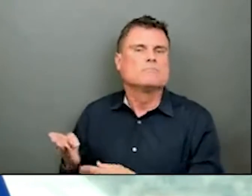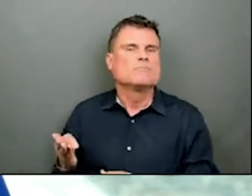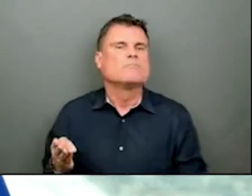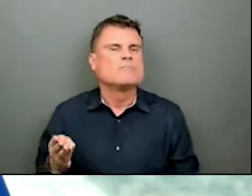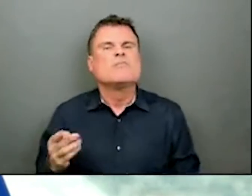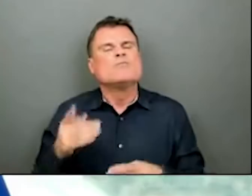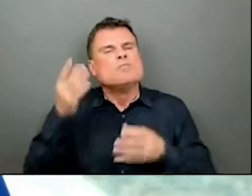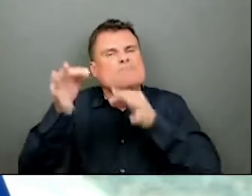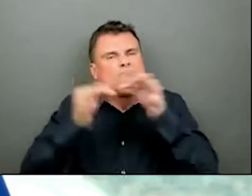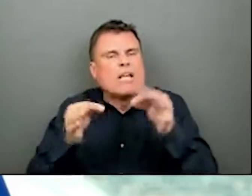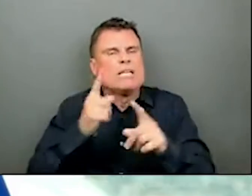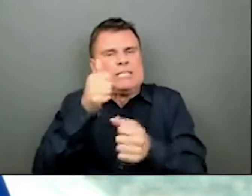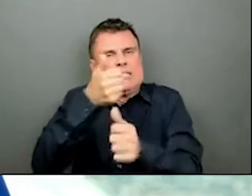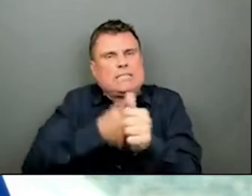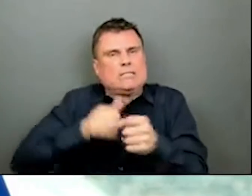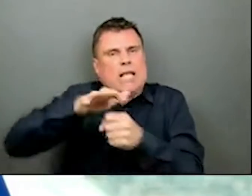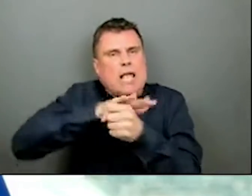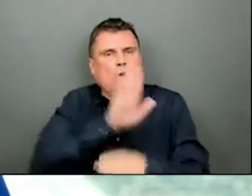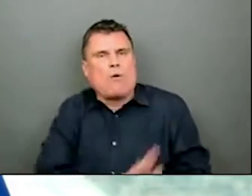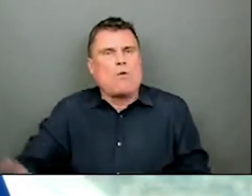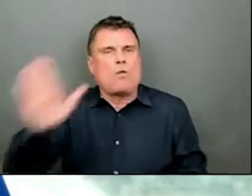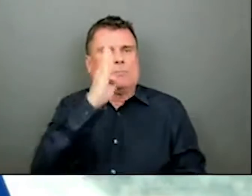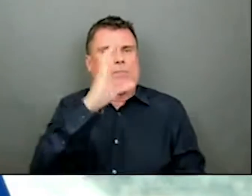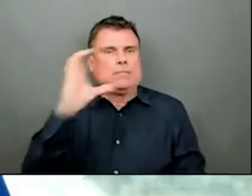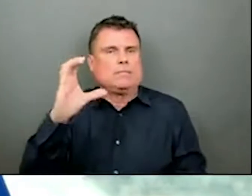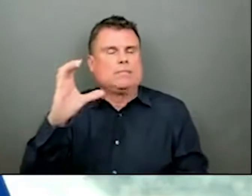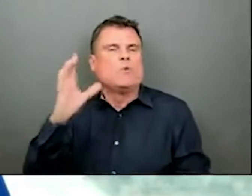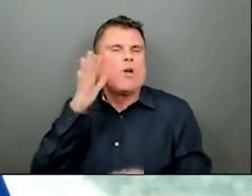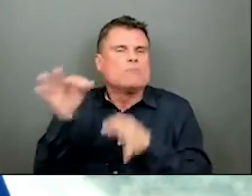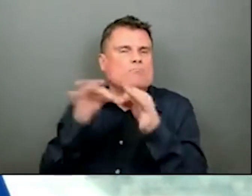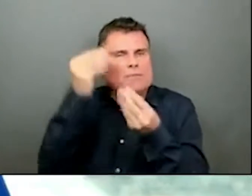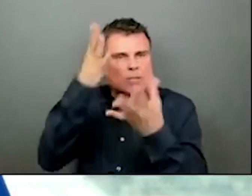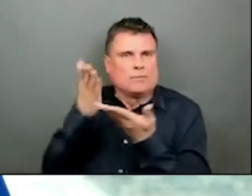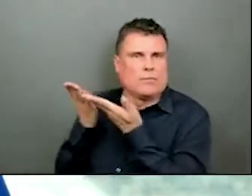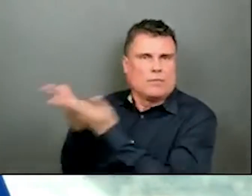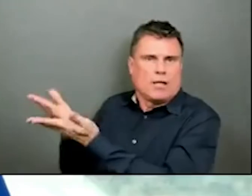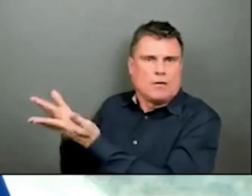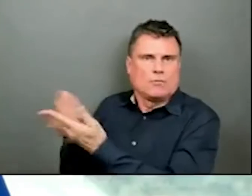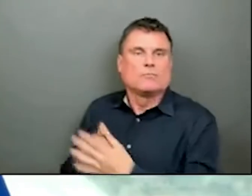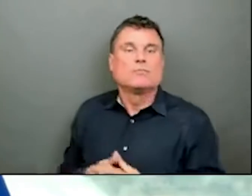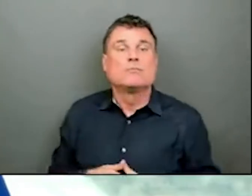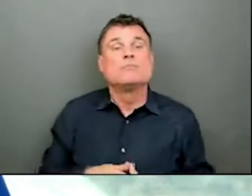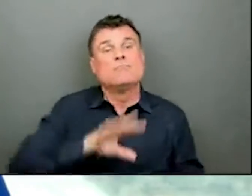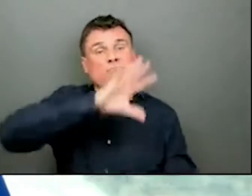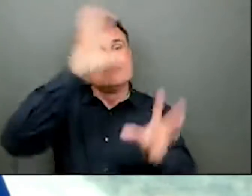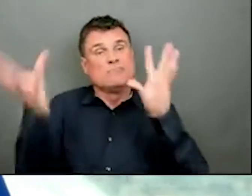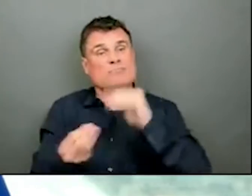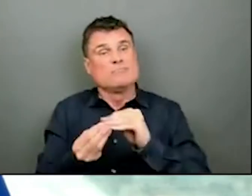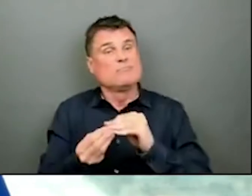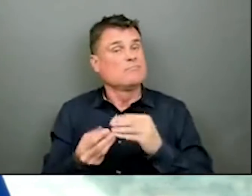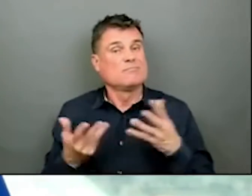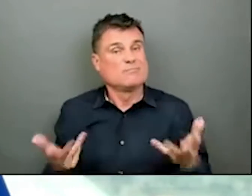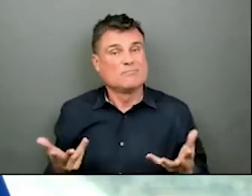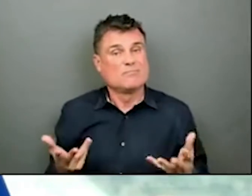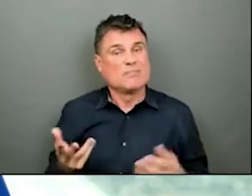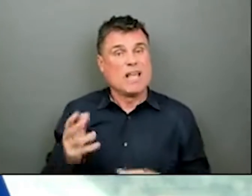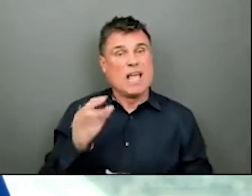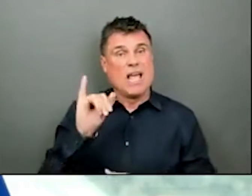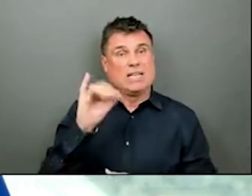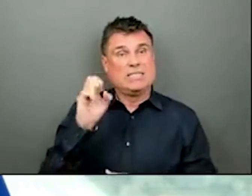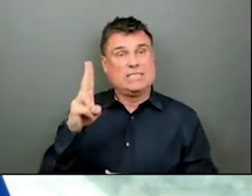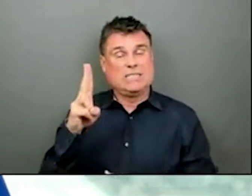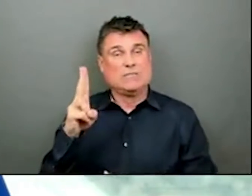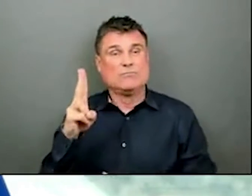other health authorities. I think it's fair to say that the overall utilization rate in critical care, which is in the